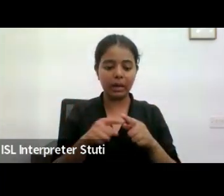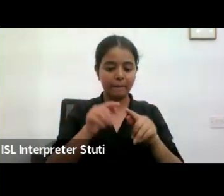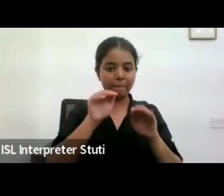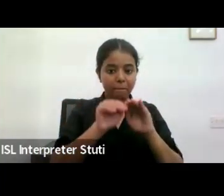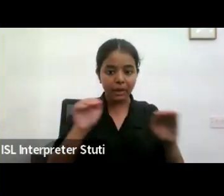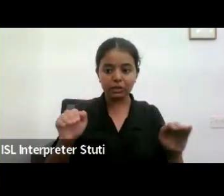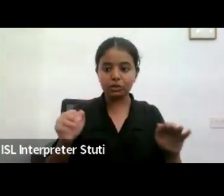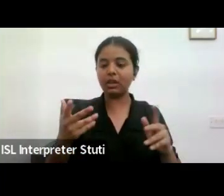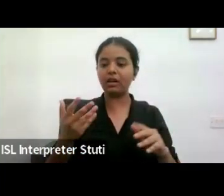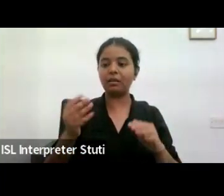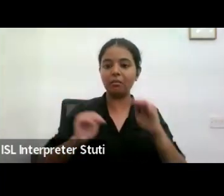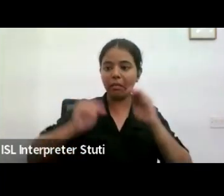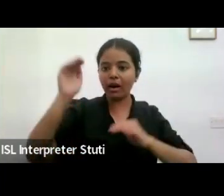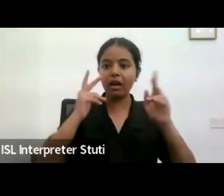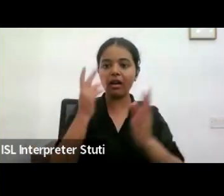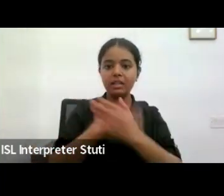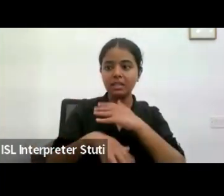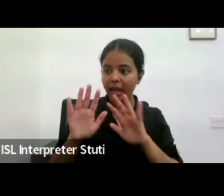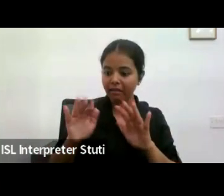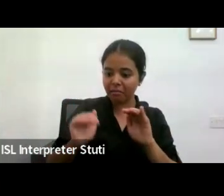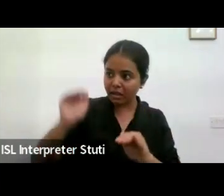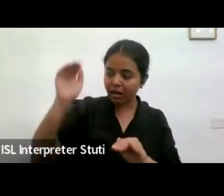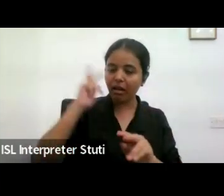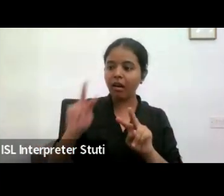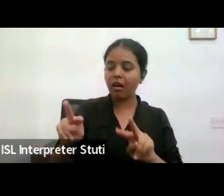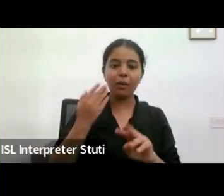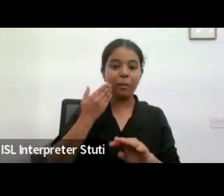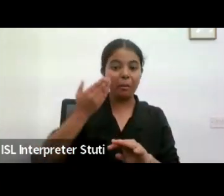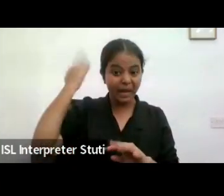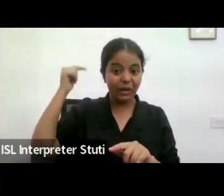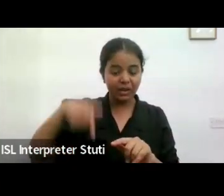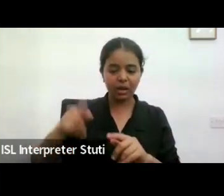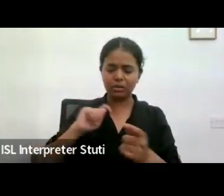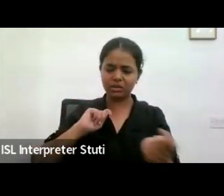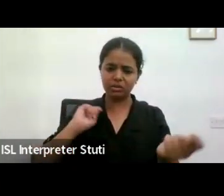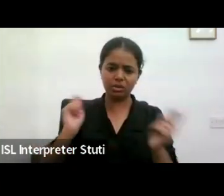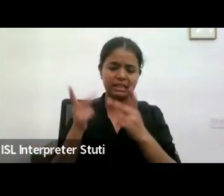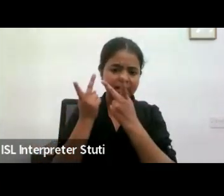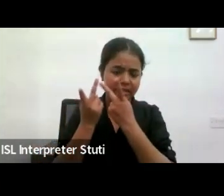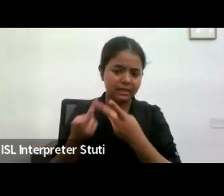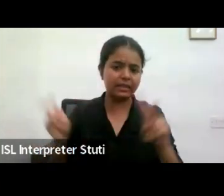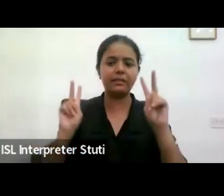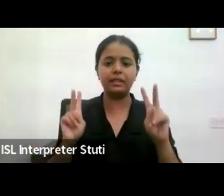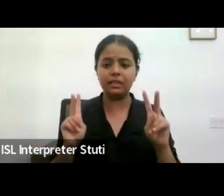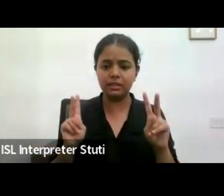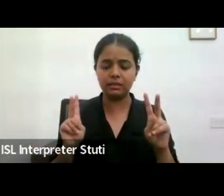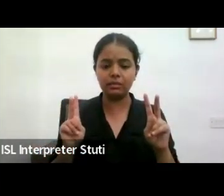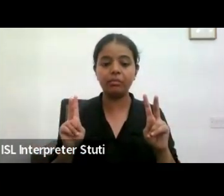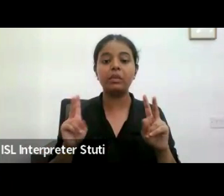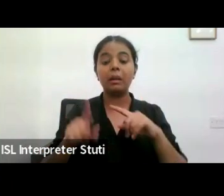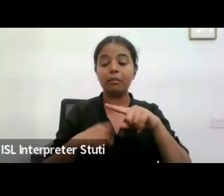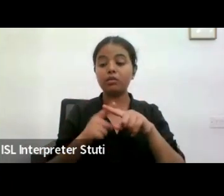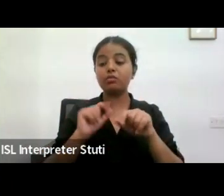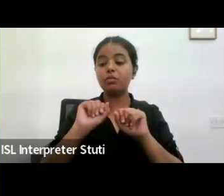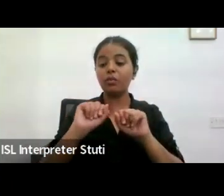totally changes the way we work, the way we think, and the care plans that we make